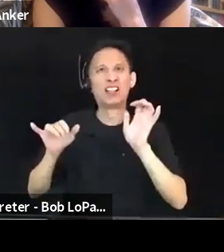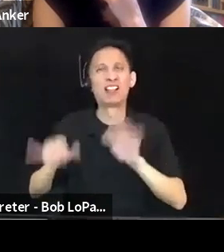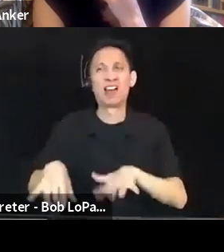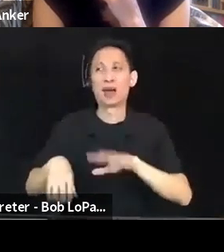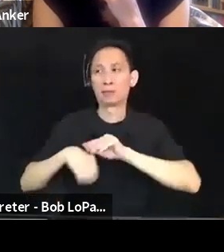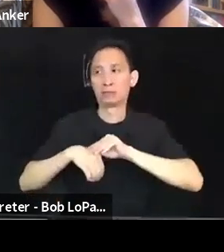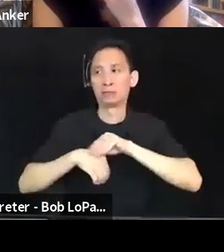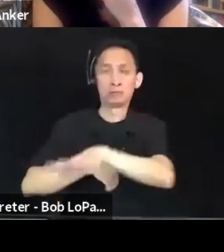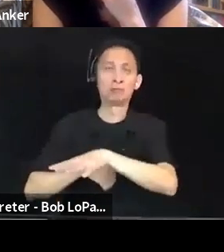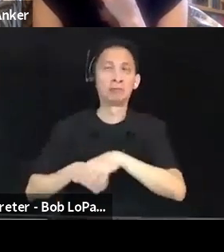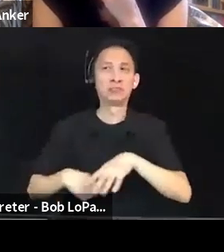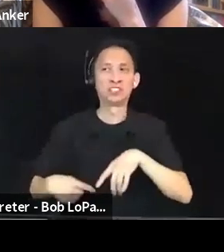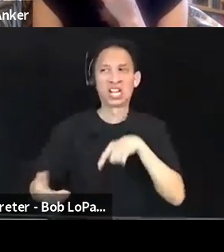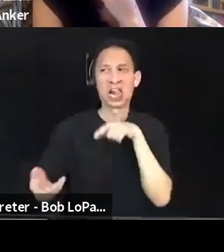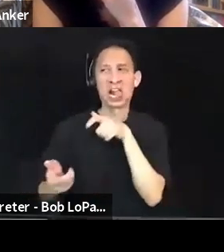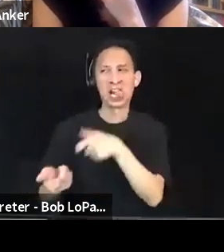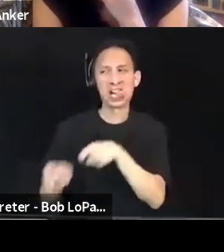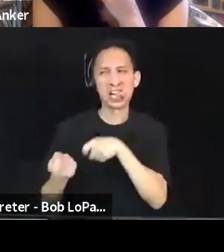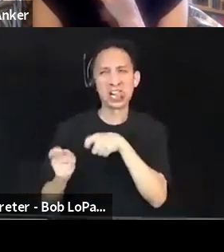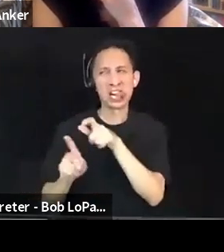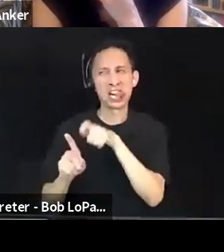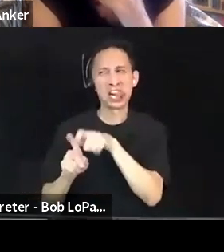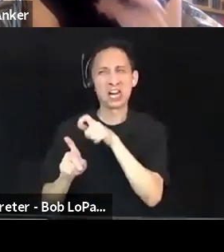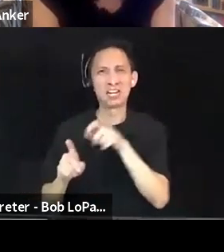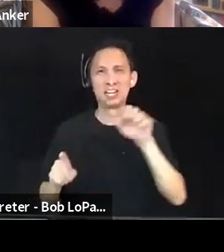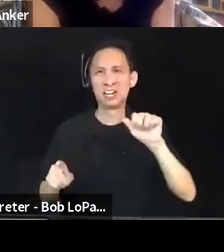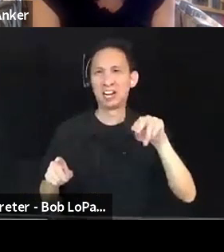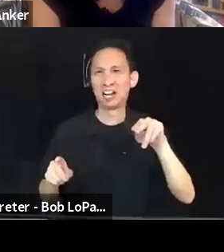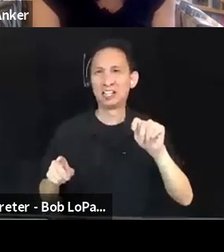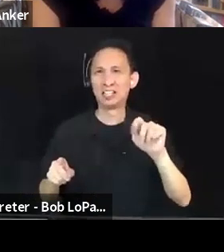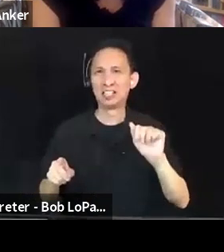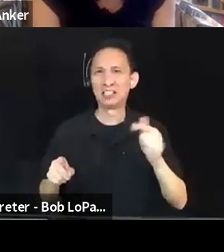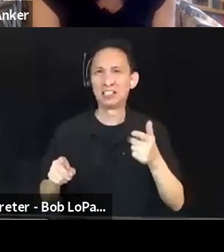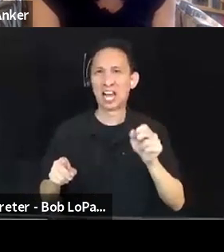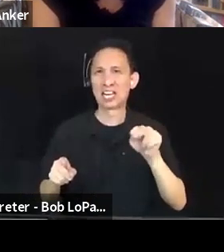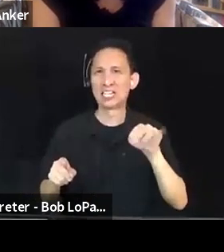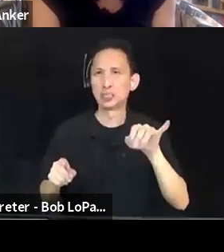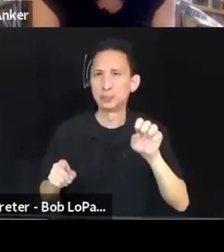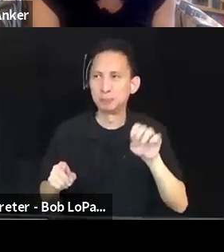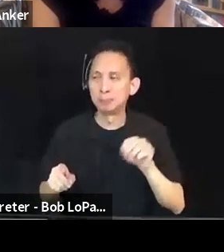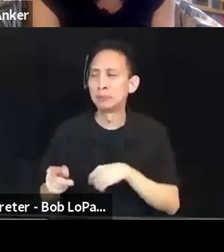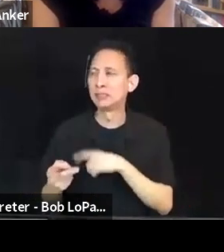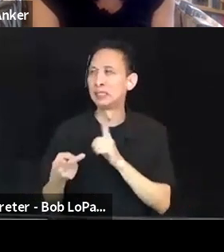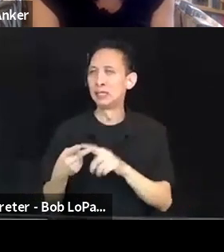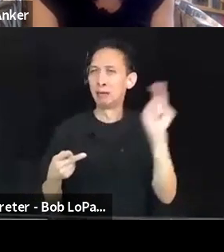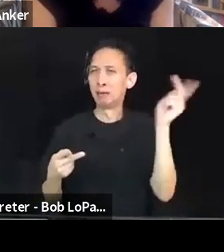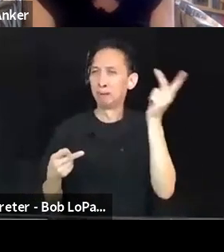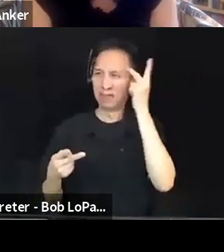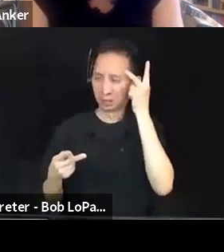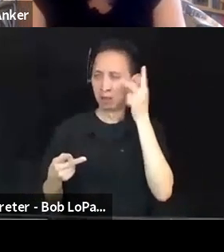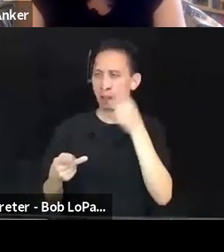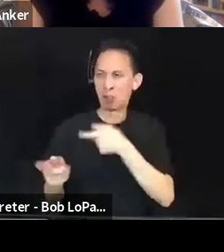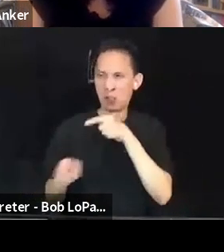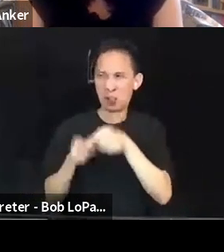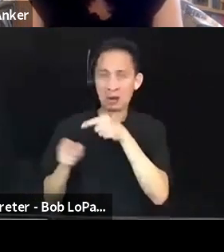antagonism, forms of politicized identity in particular kinds of ways that may